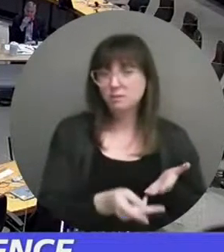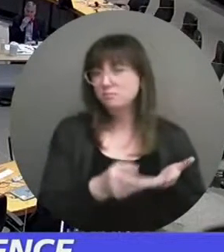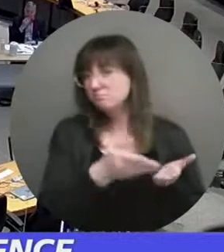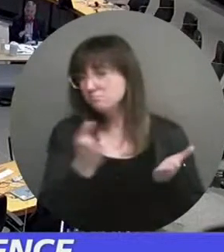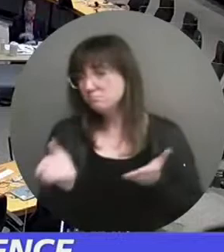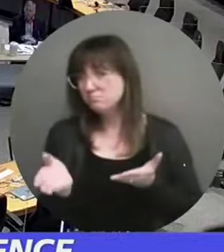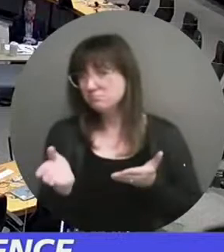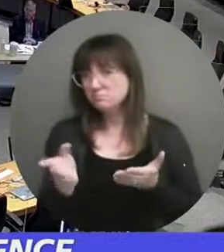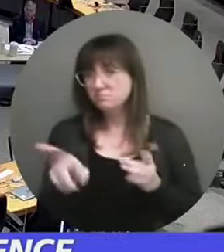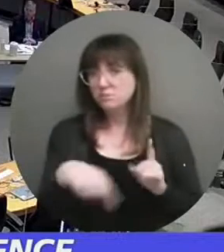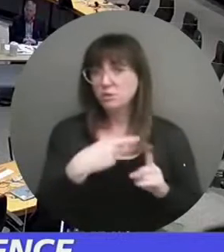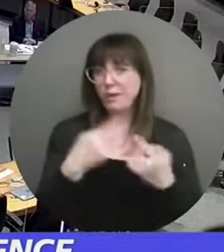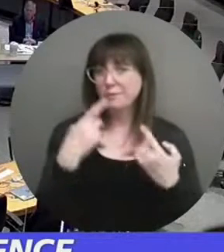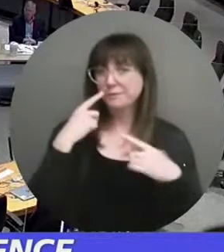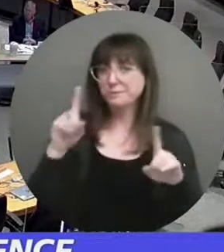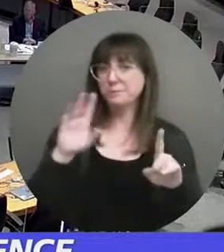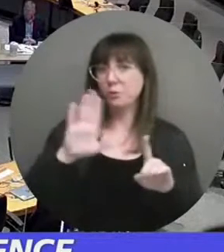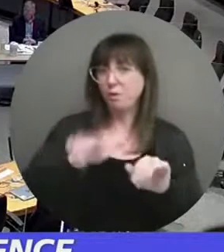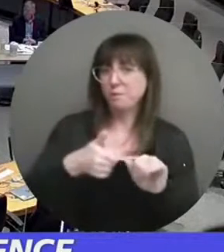about what this contingency plan looks like.